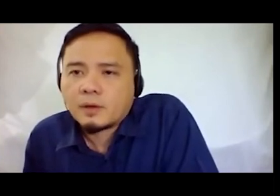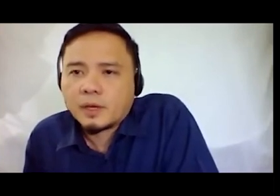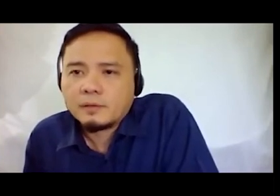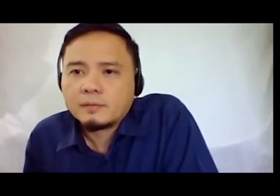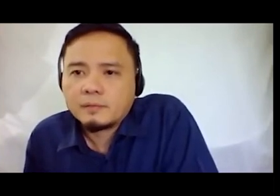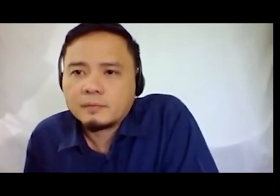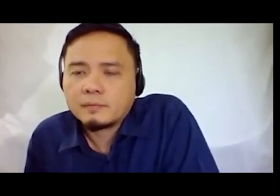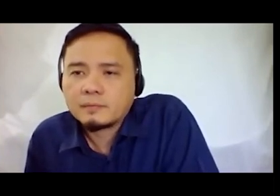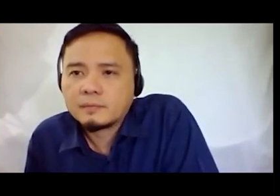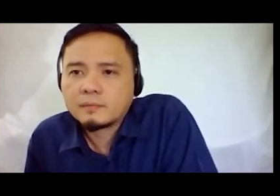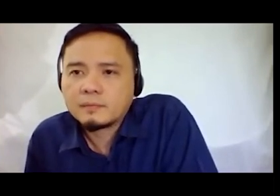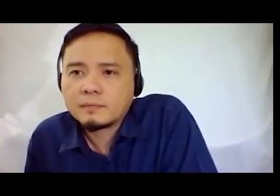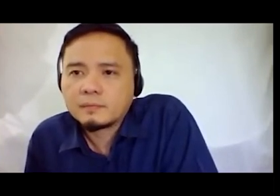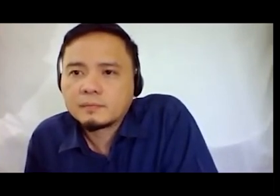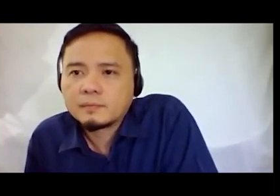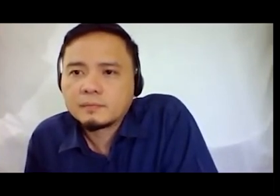Okay,